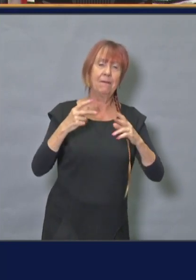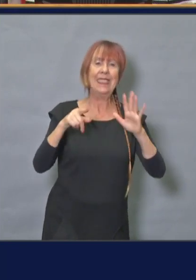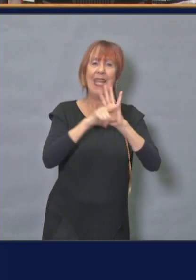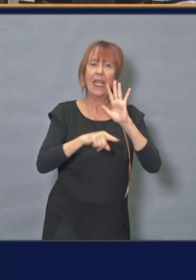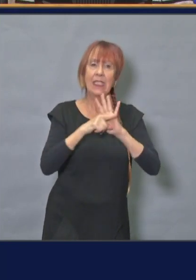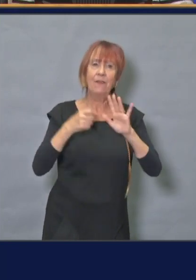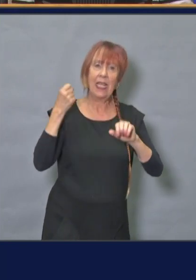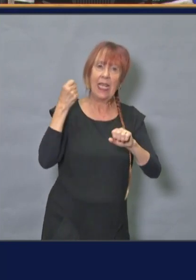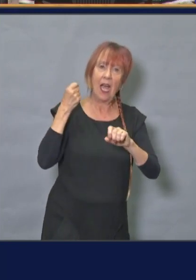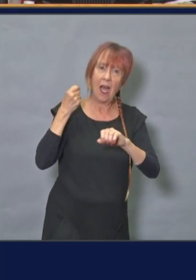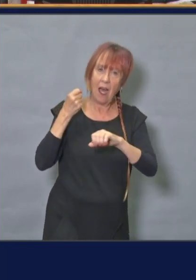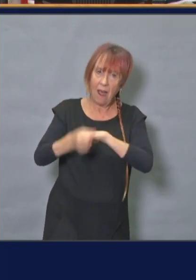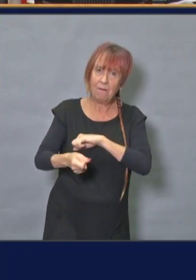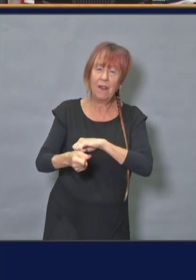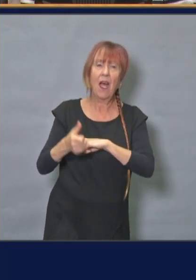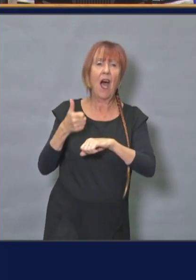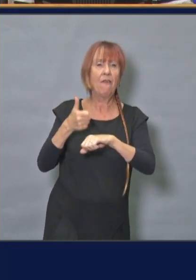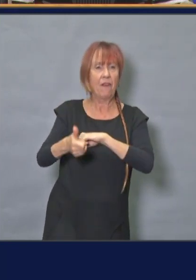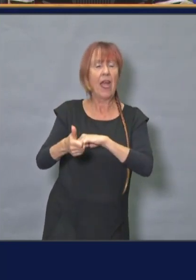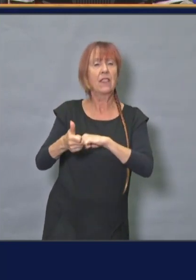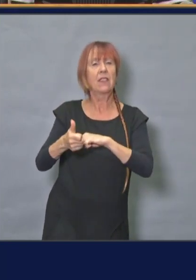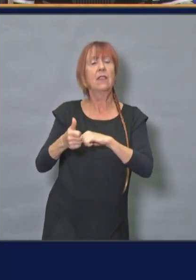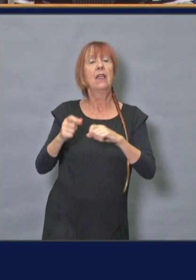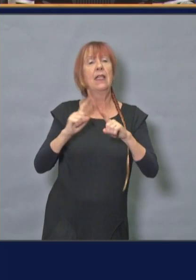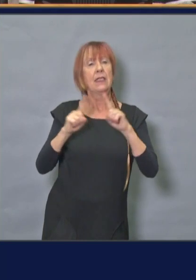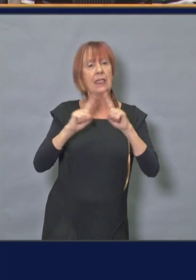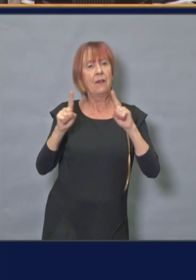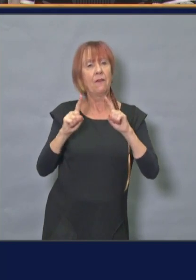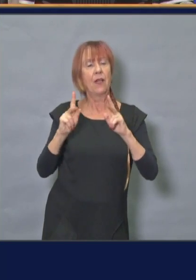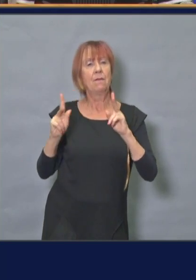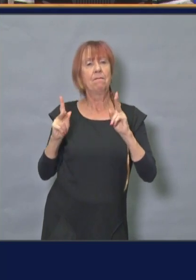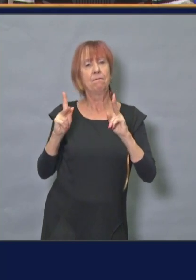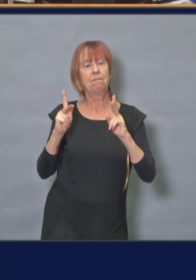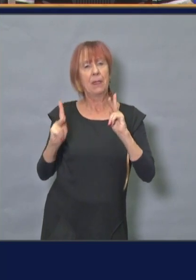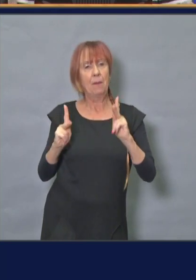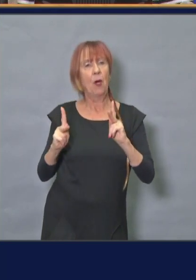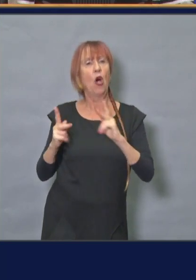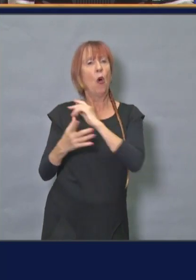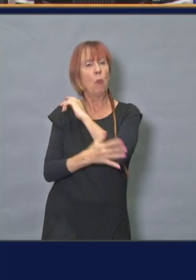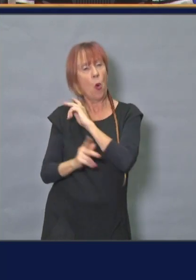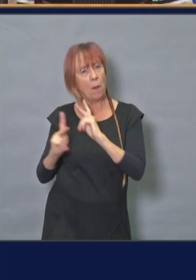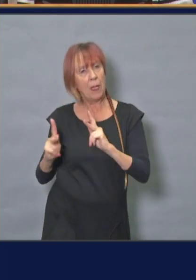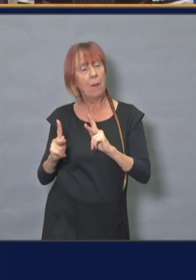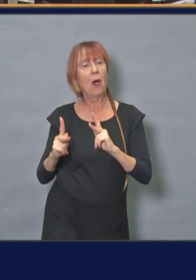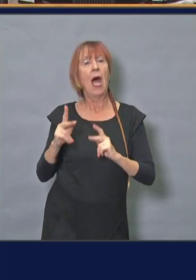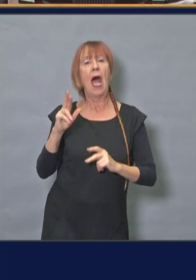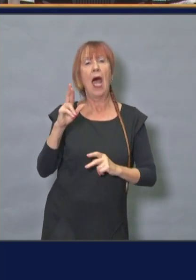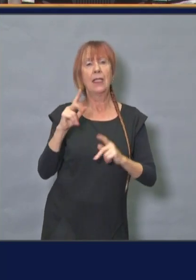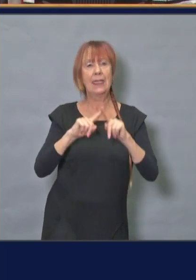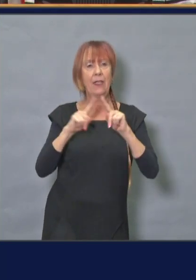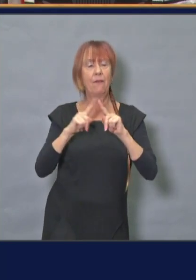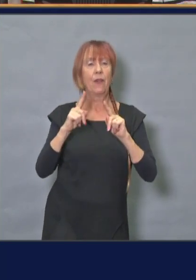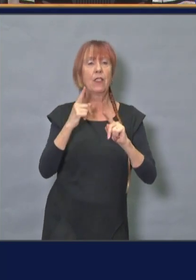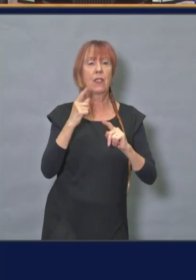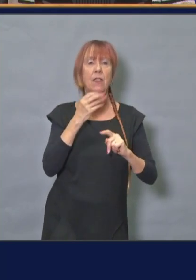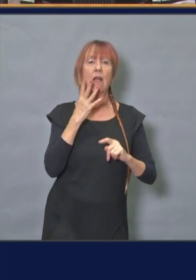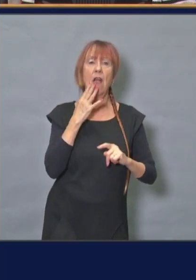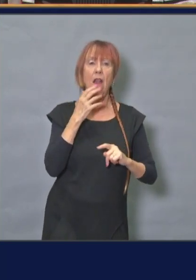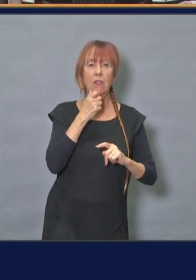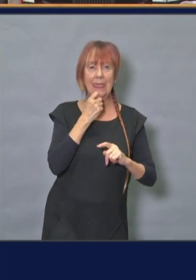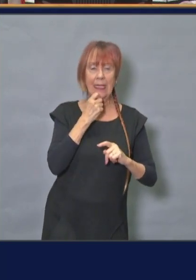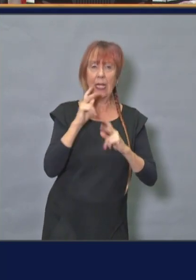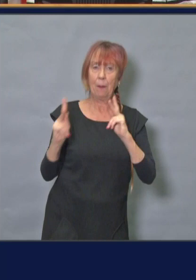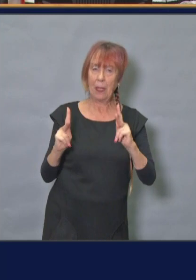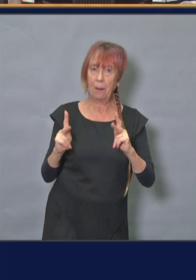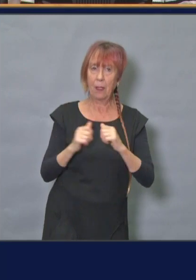multi-sector collaboration is not our only tool. Policy change is another powerful tool. Laws can extend